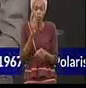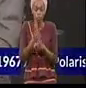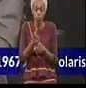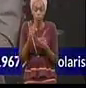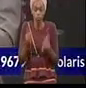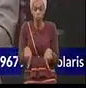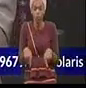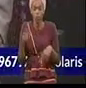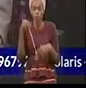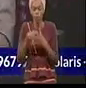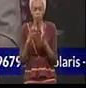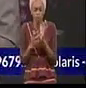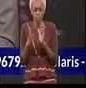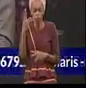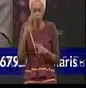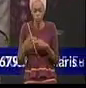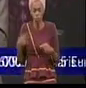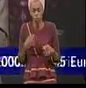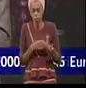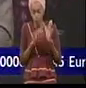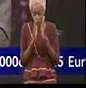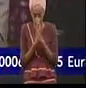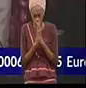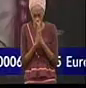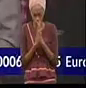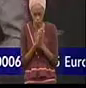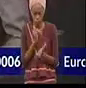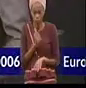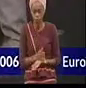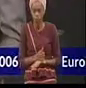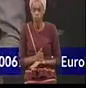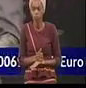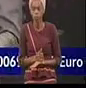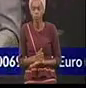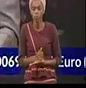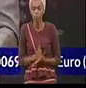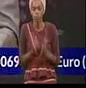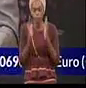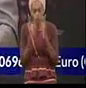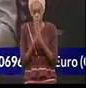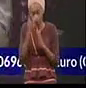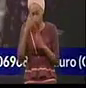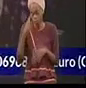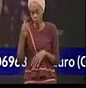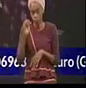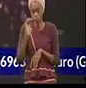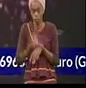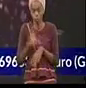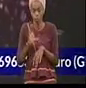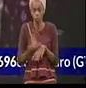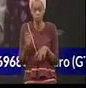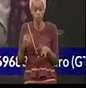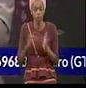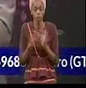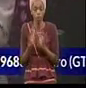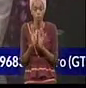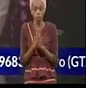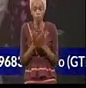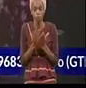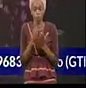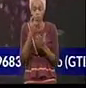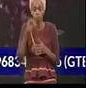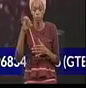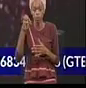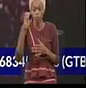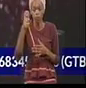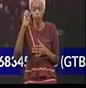Jesus' mighty name, we are praying. Prayer for the church. The Bible tells us in Joel